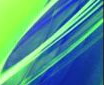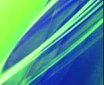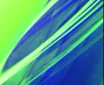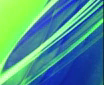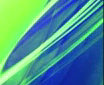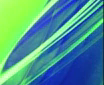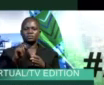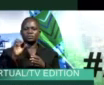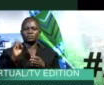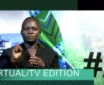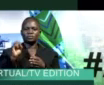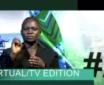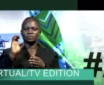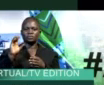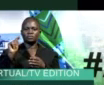upstream sector.